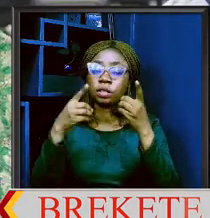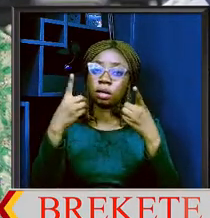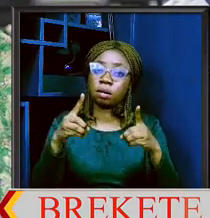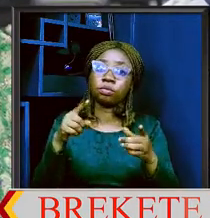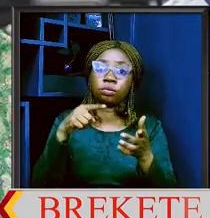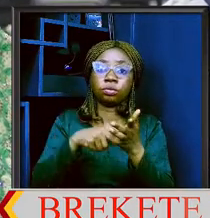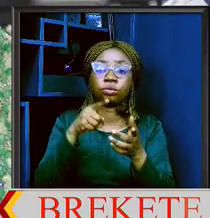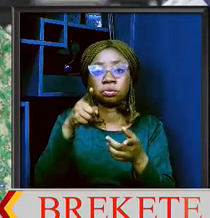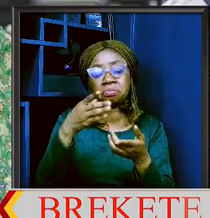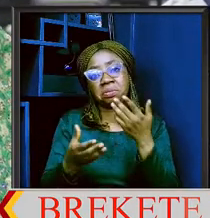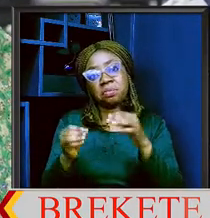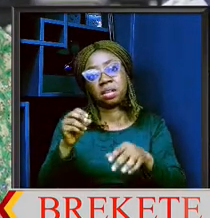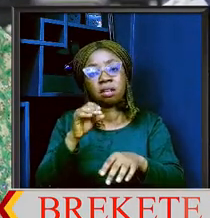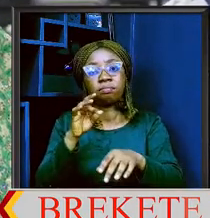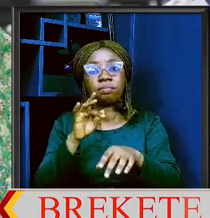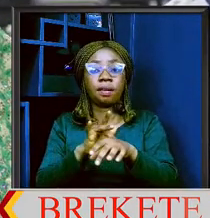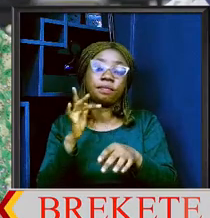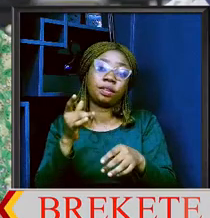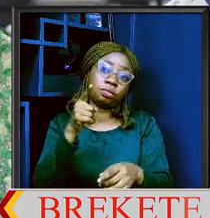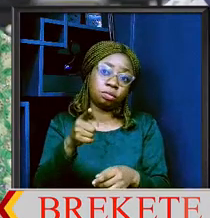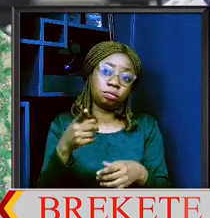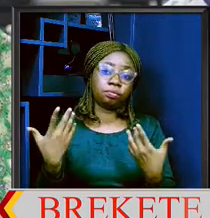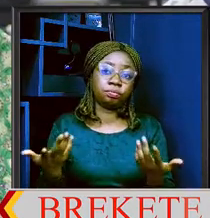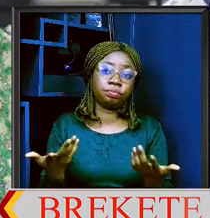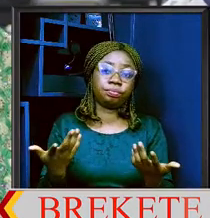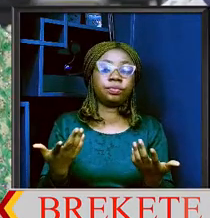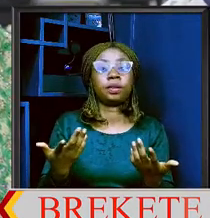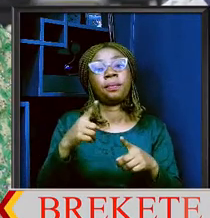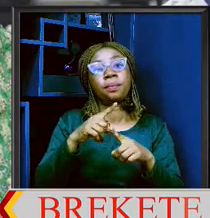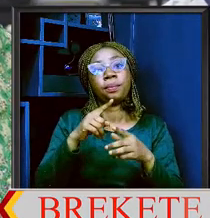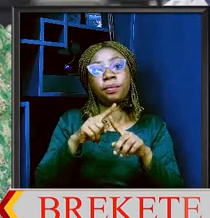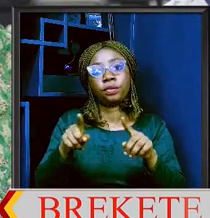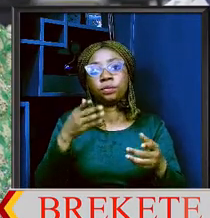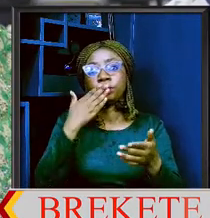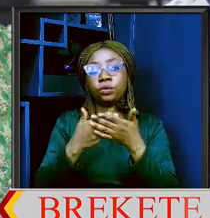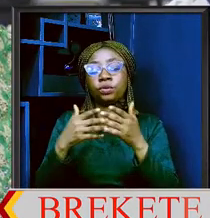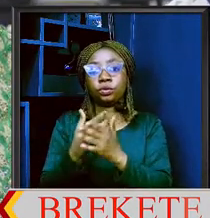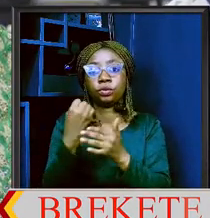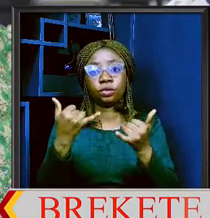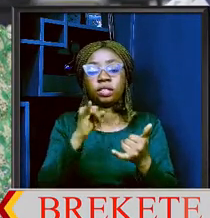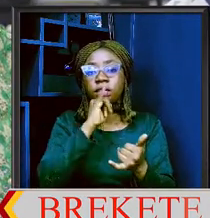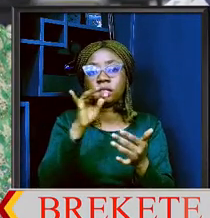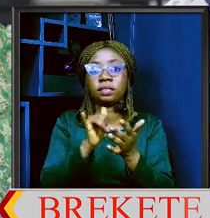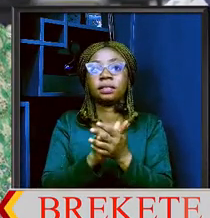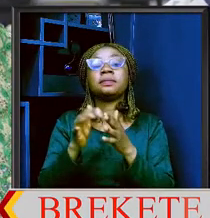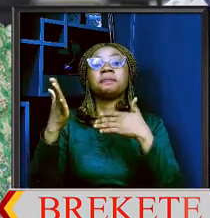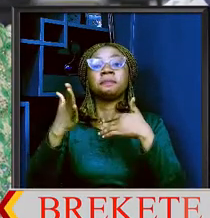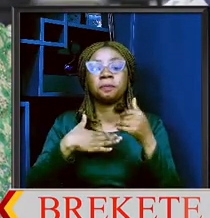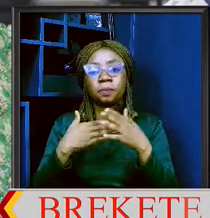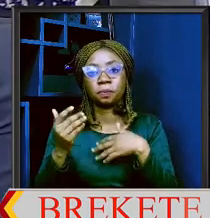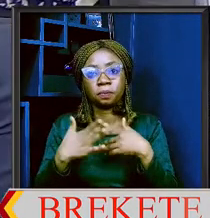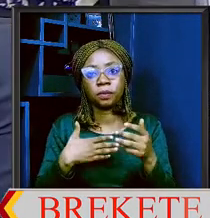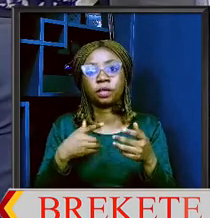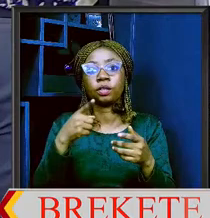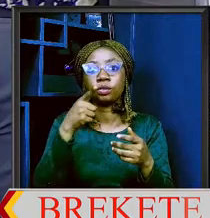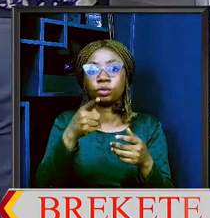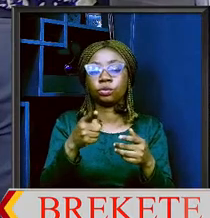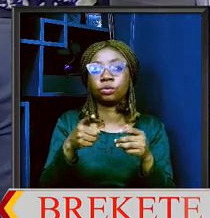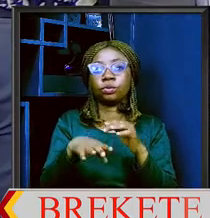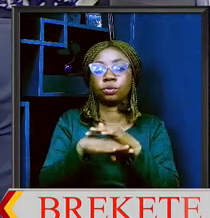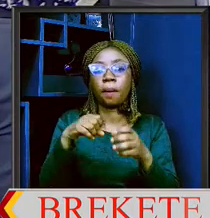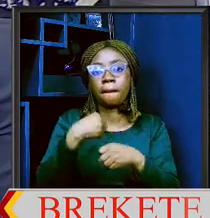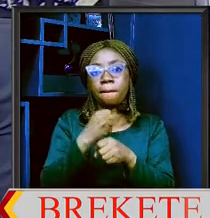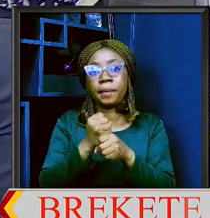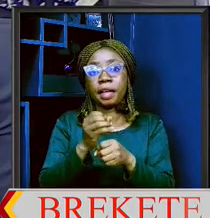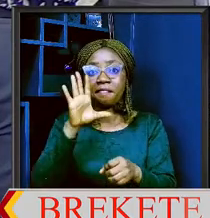affect you psychologically but the good news today is that whether you know